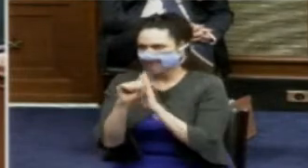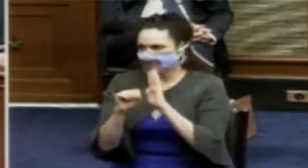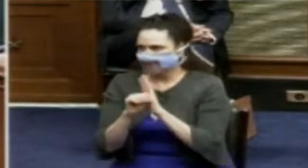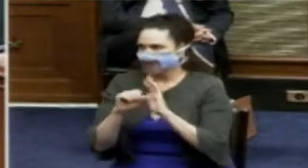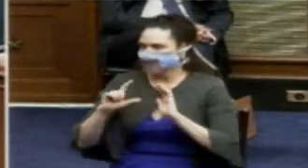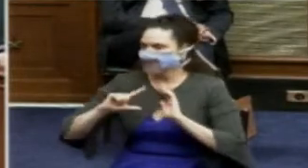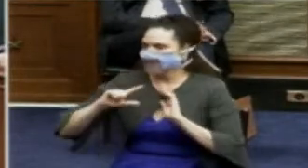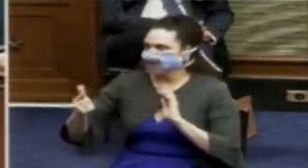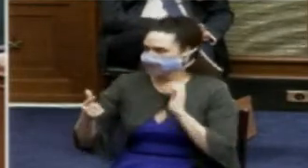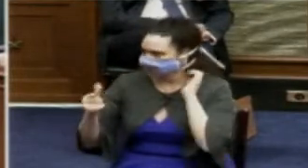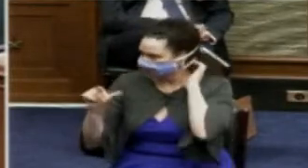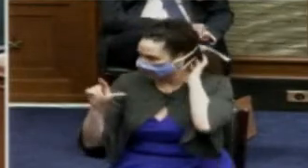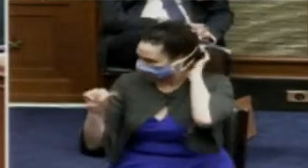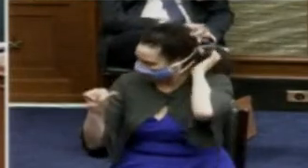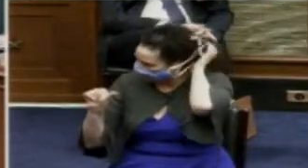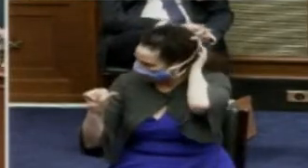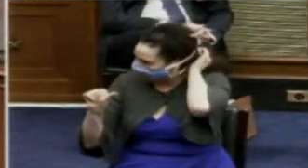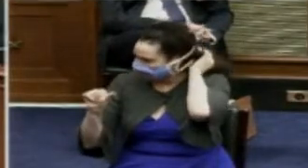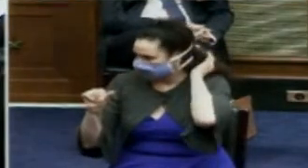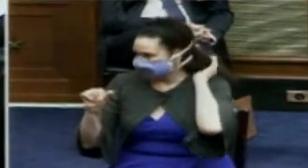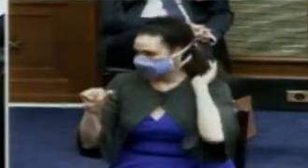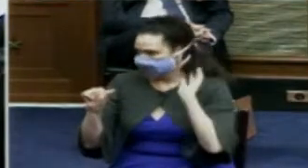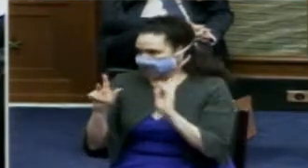Heiss, is now recognized.